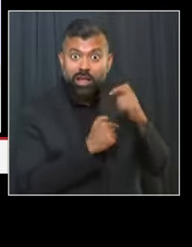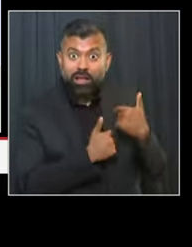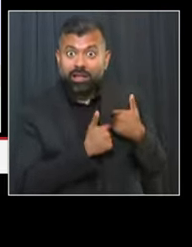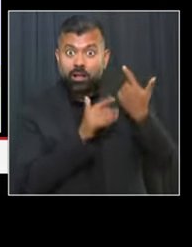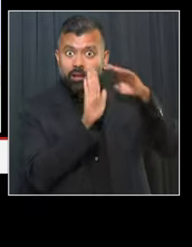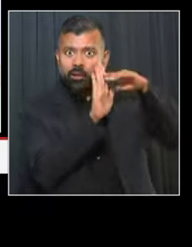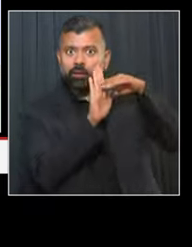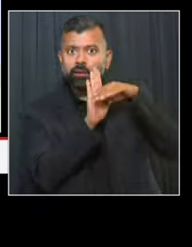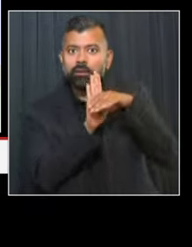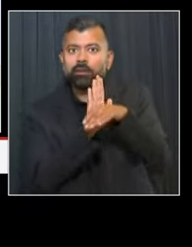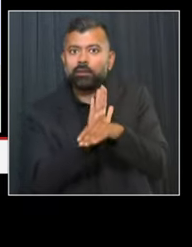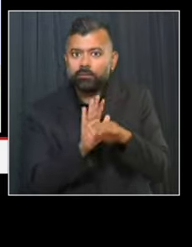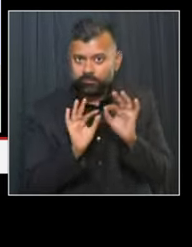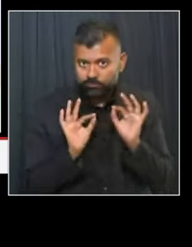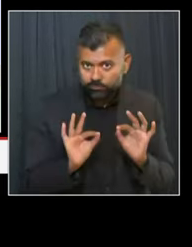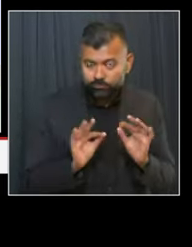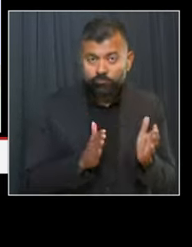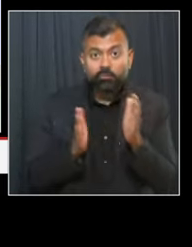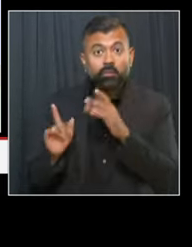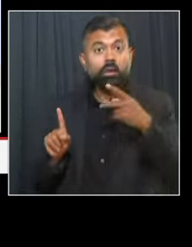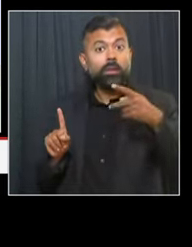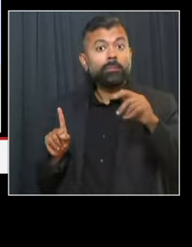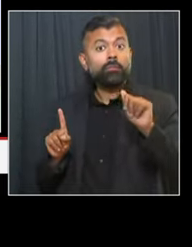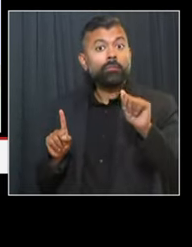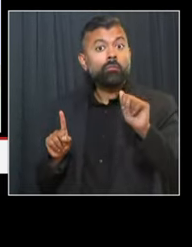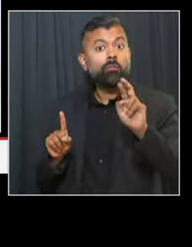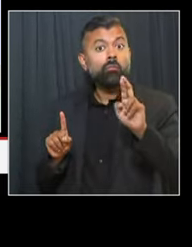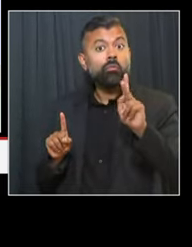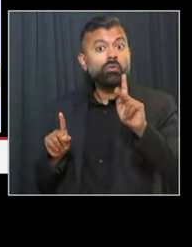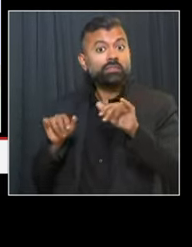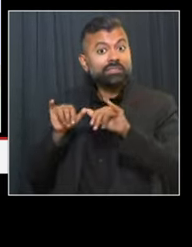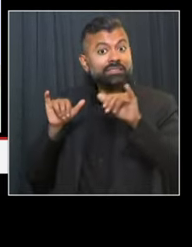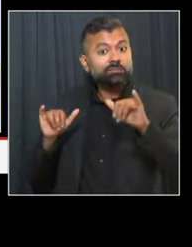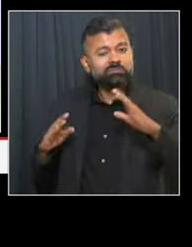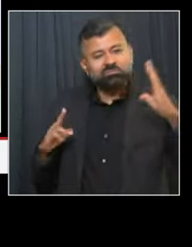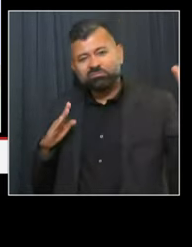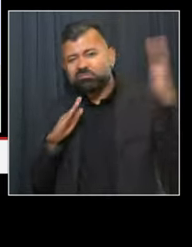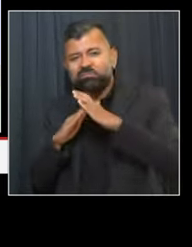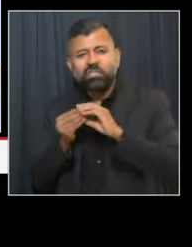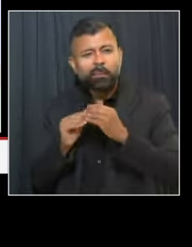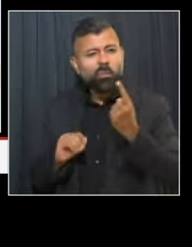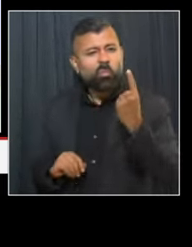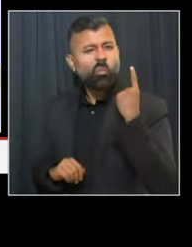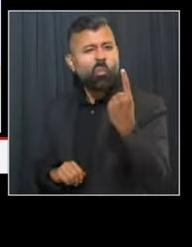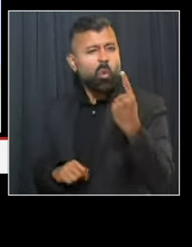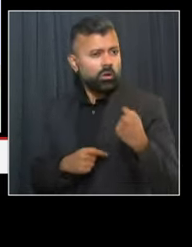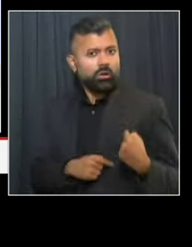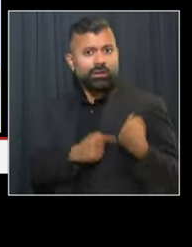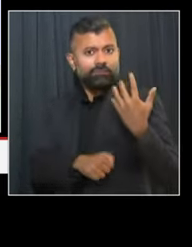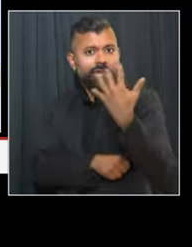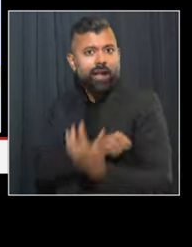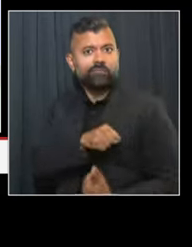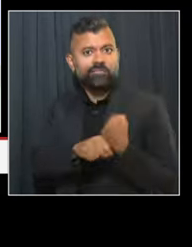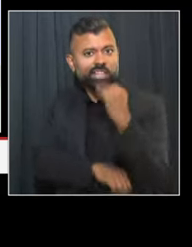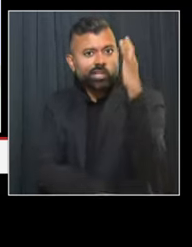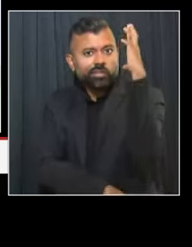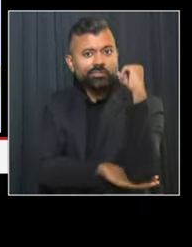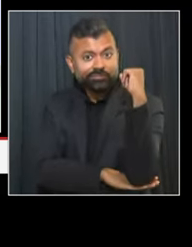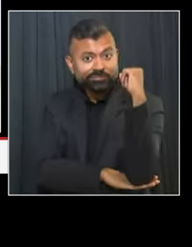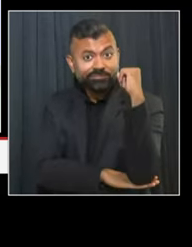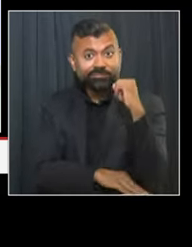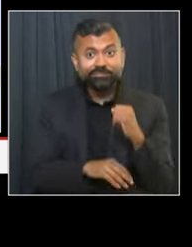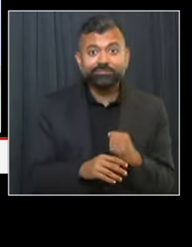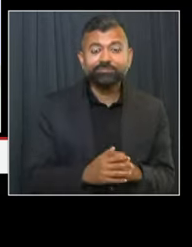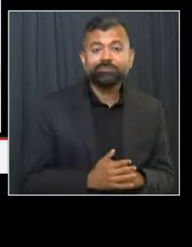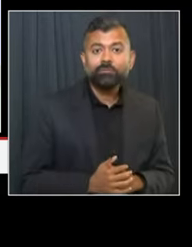in a row has been ranked number one. We have 28 consecutive clean audits.